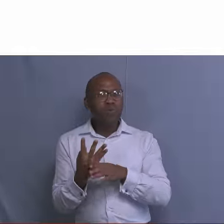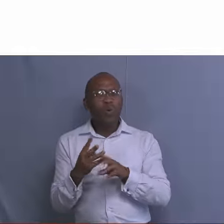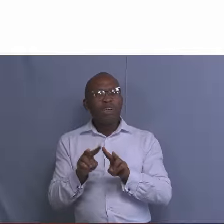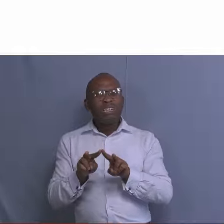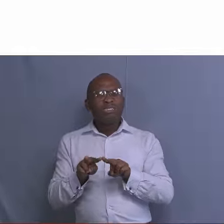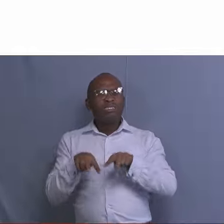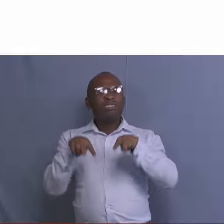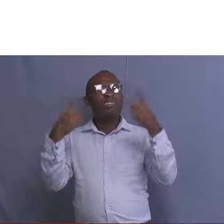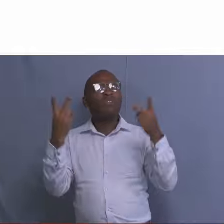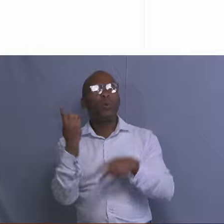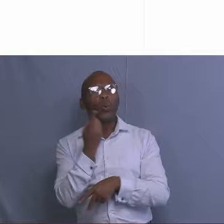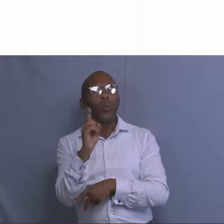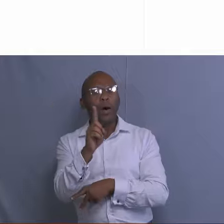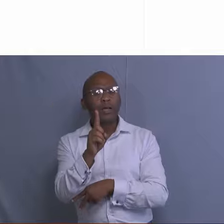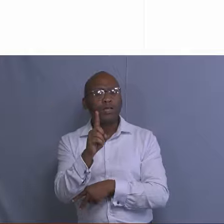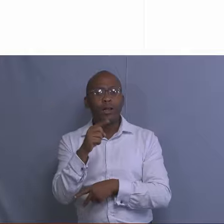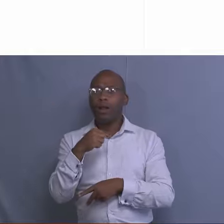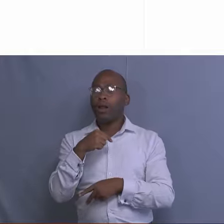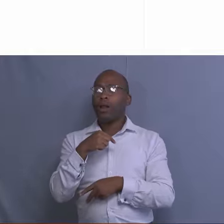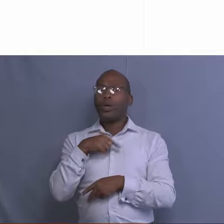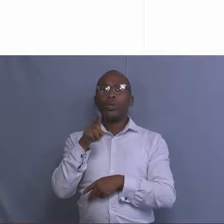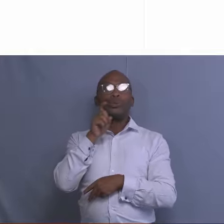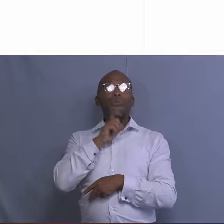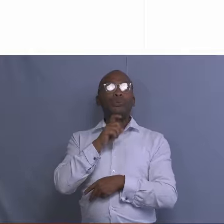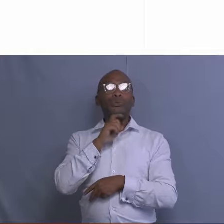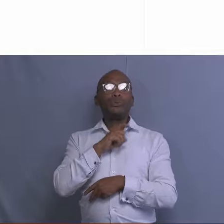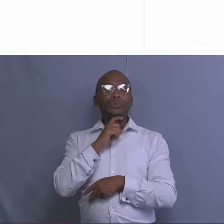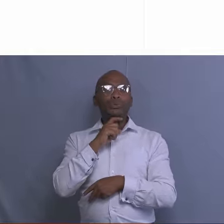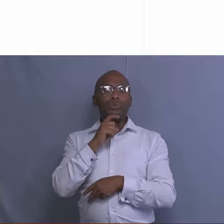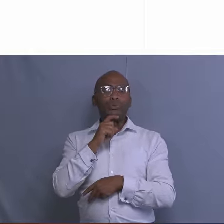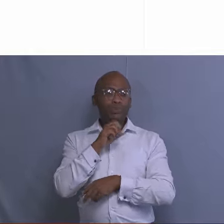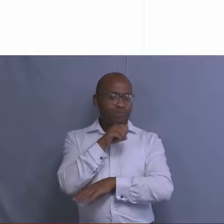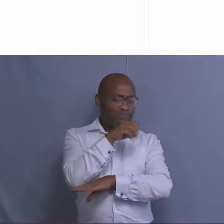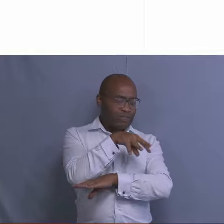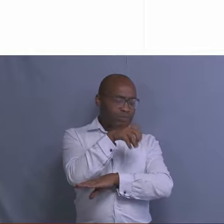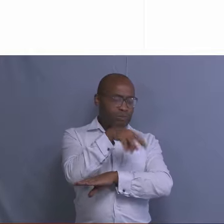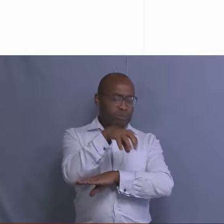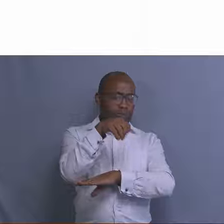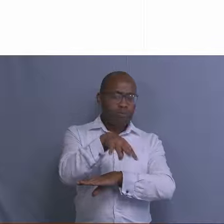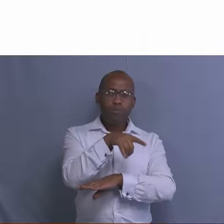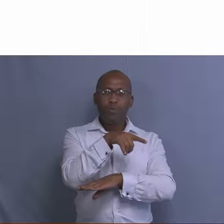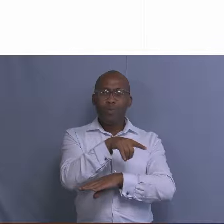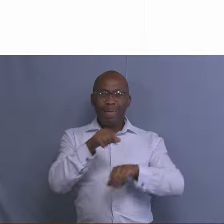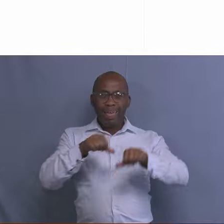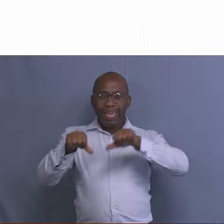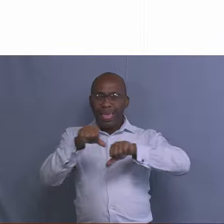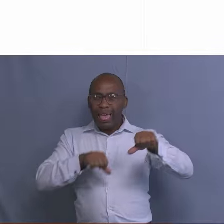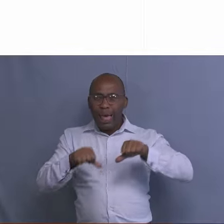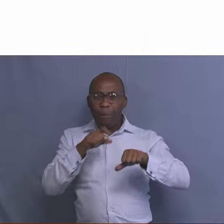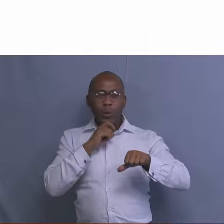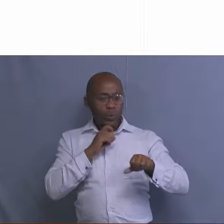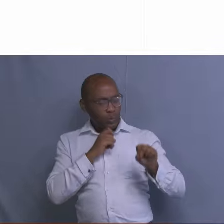artificial fertilizers and pesticides. Now, artificial fertilizers,